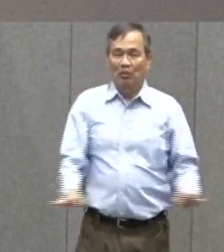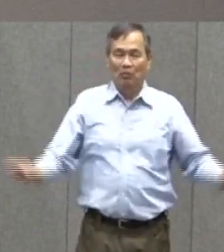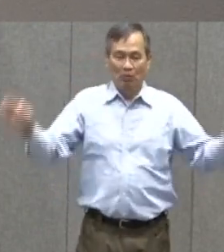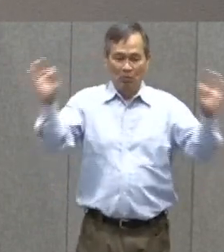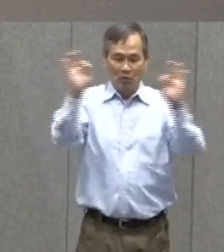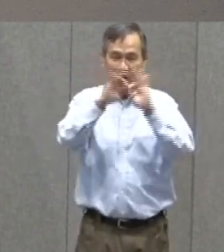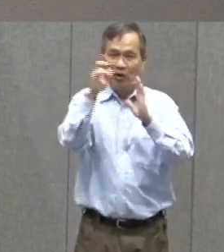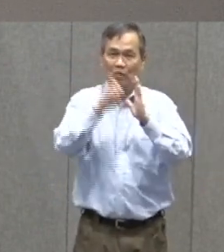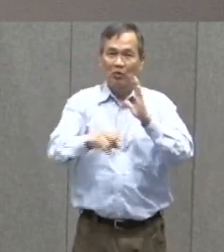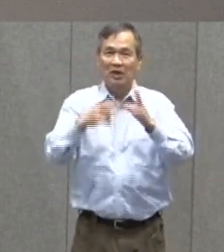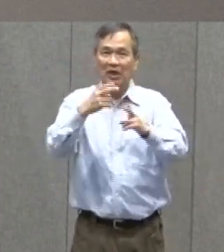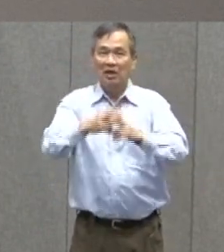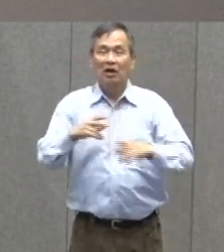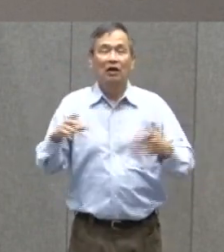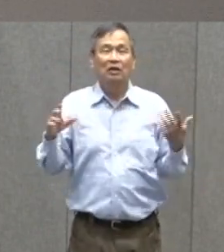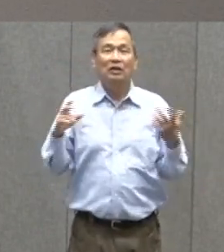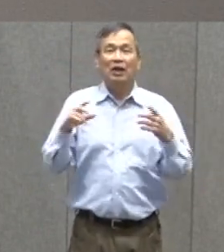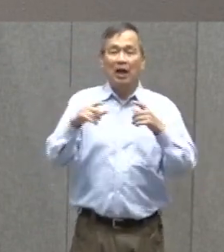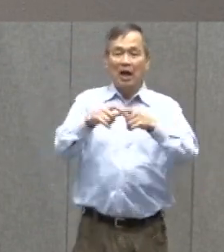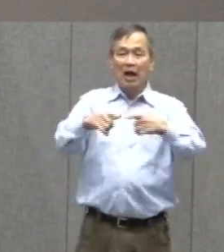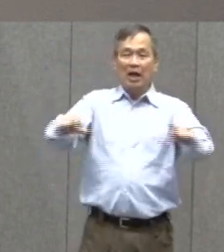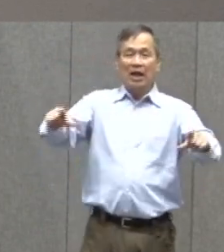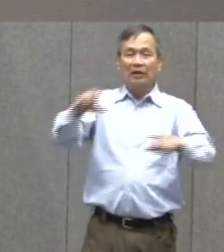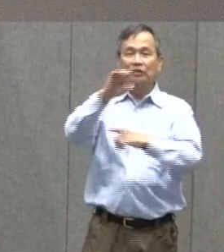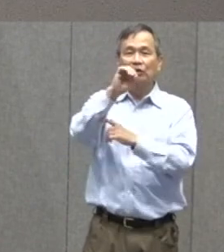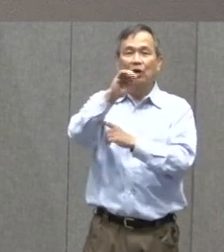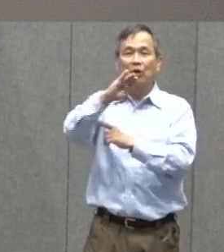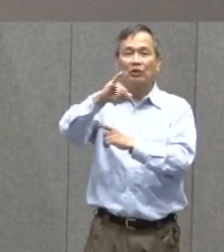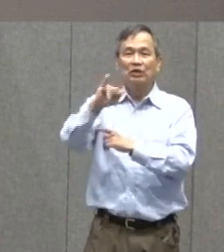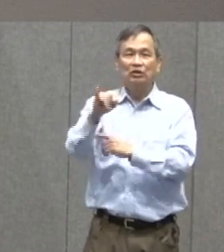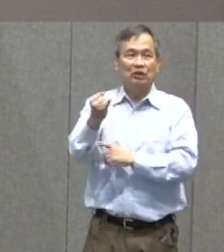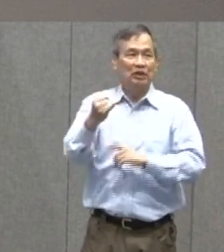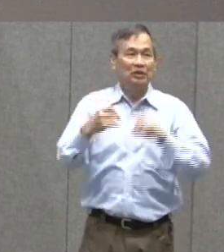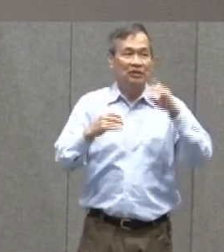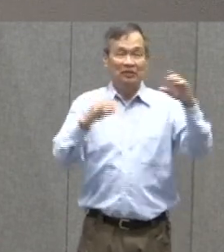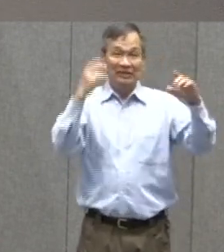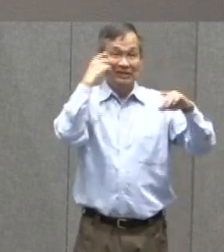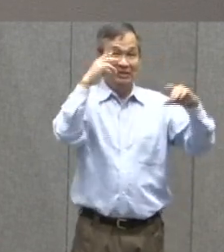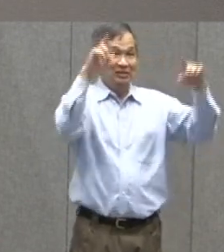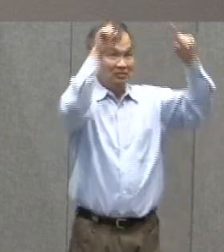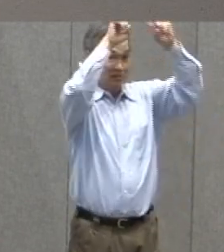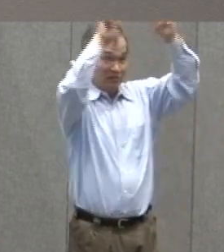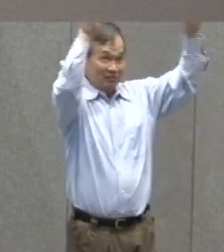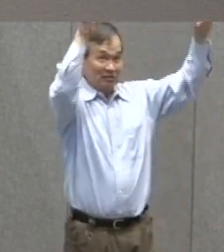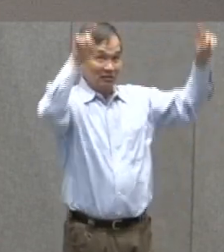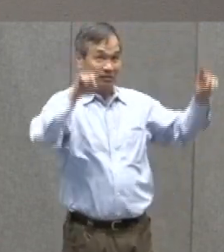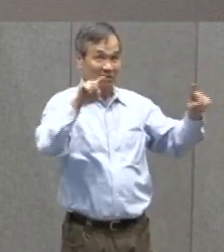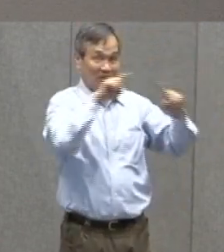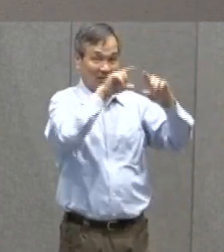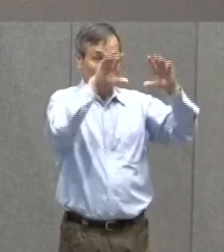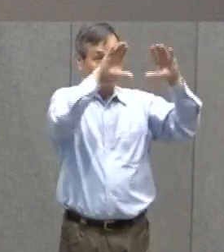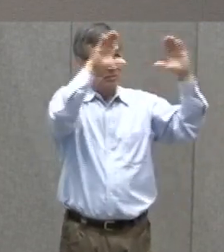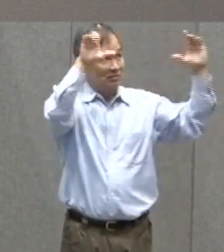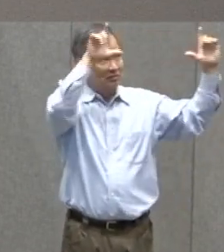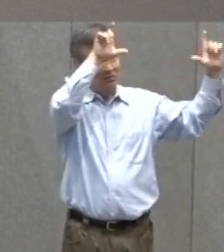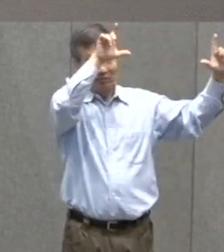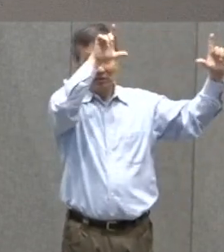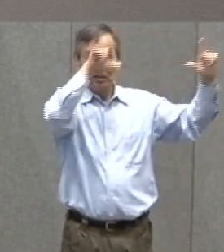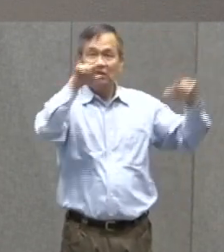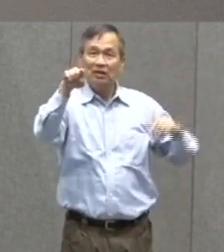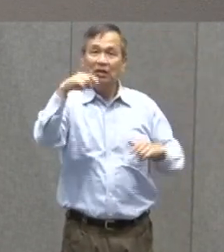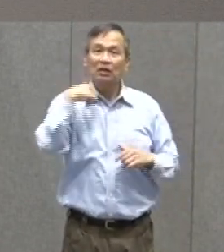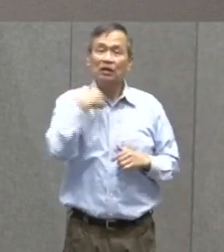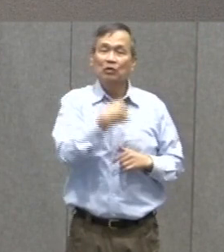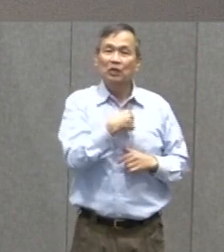what I call language objective, if you want to look here, it is students will do